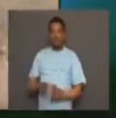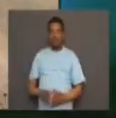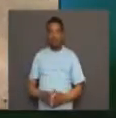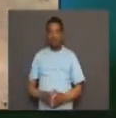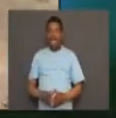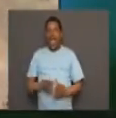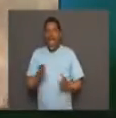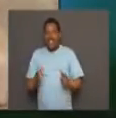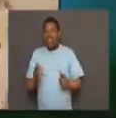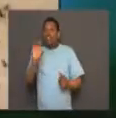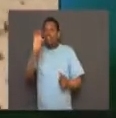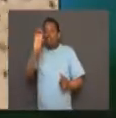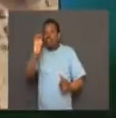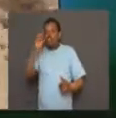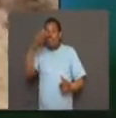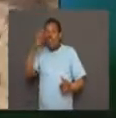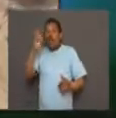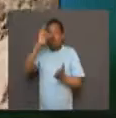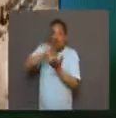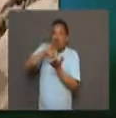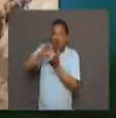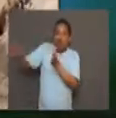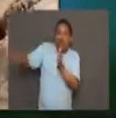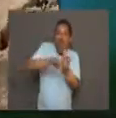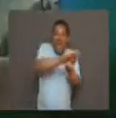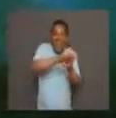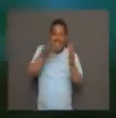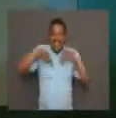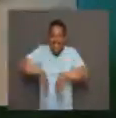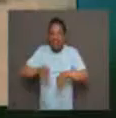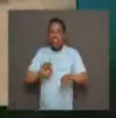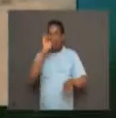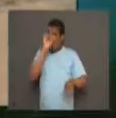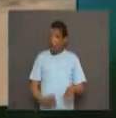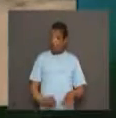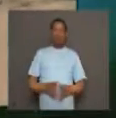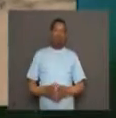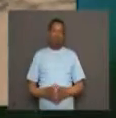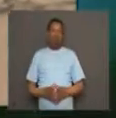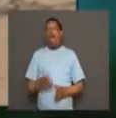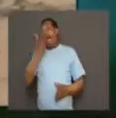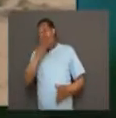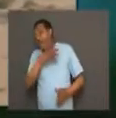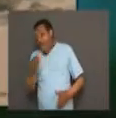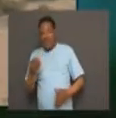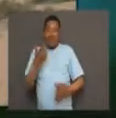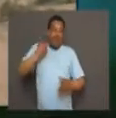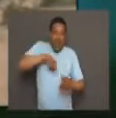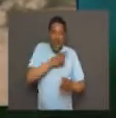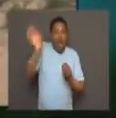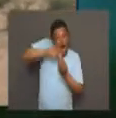and the Cho-Bahar Rift in the south. We also learned that